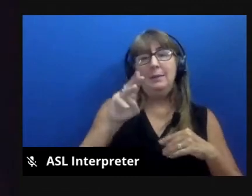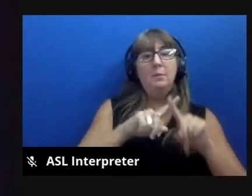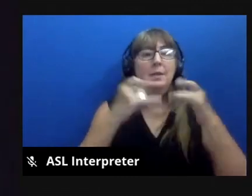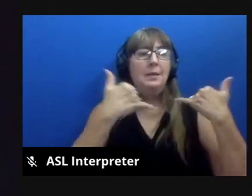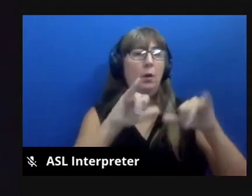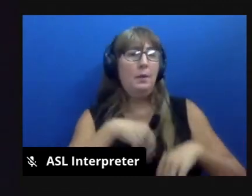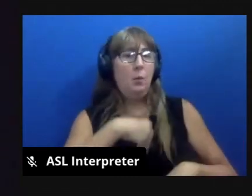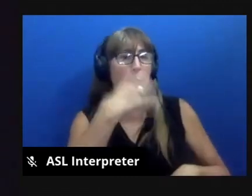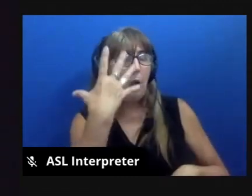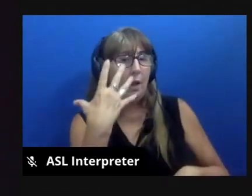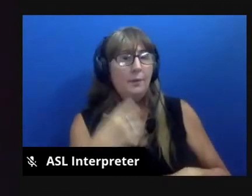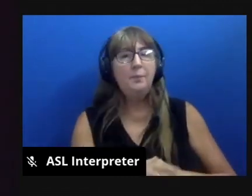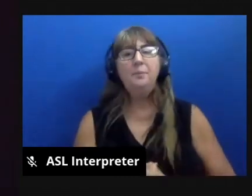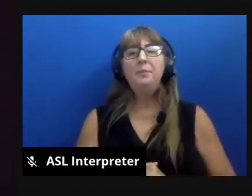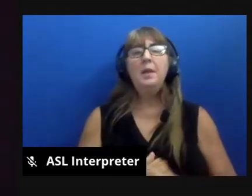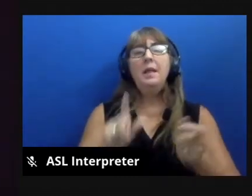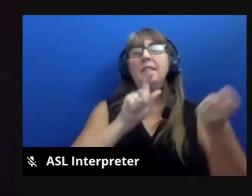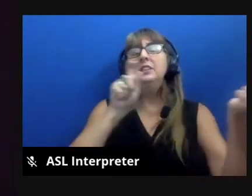The shift that I want to offer to you